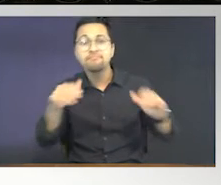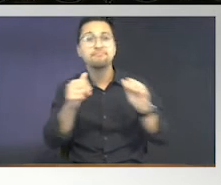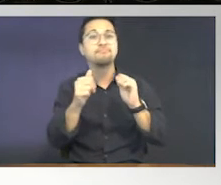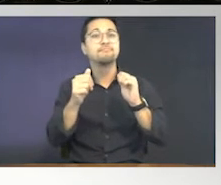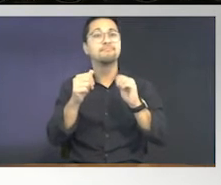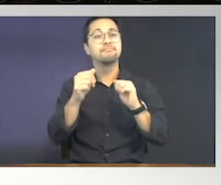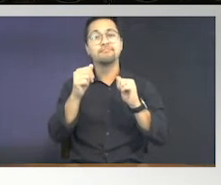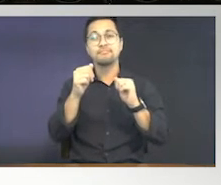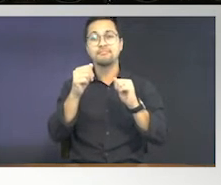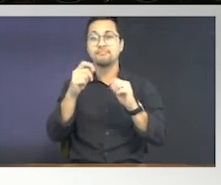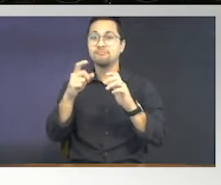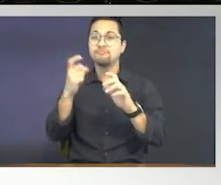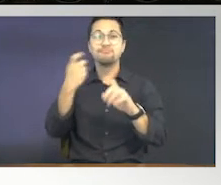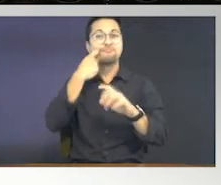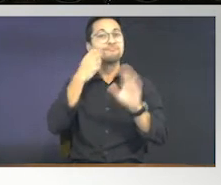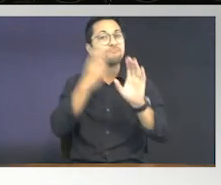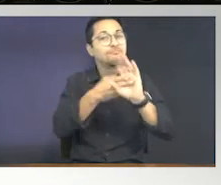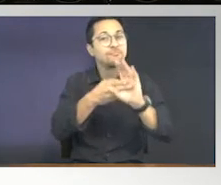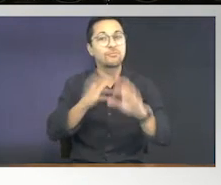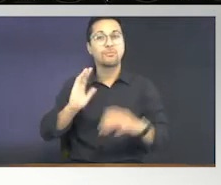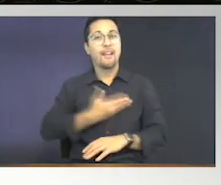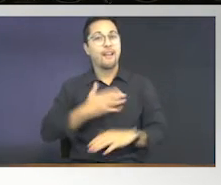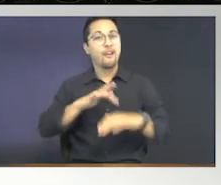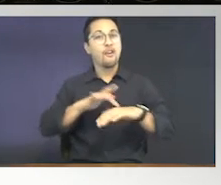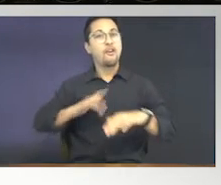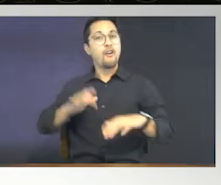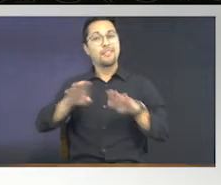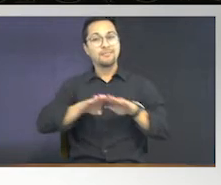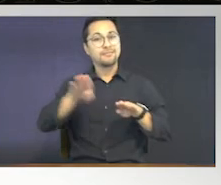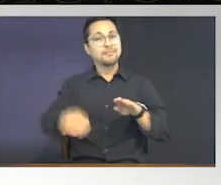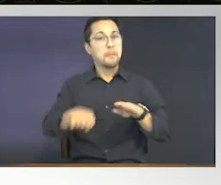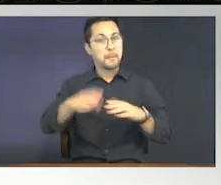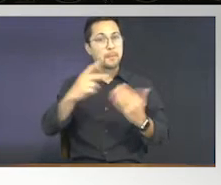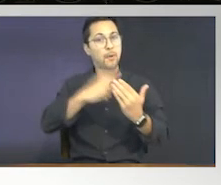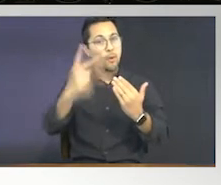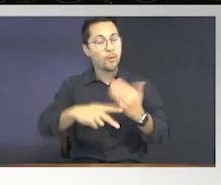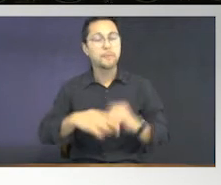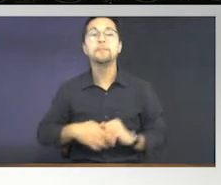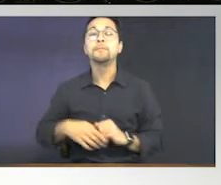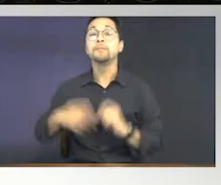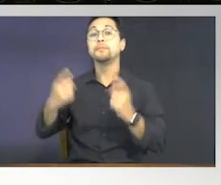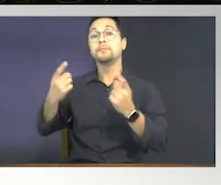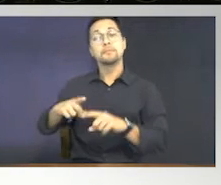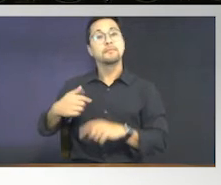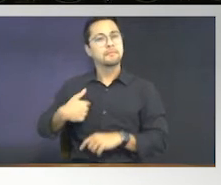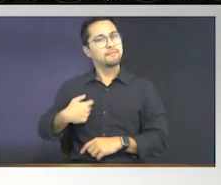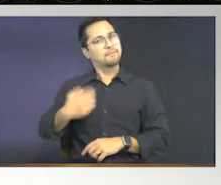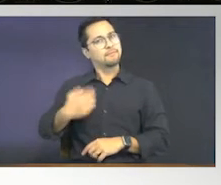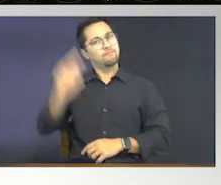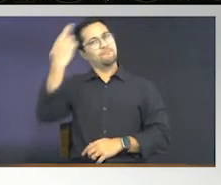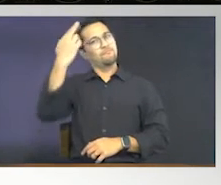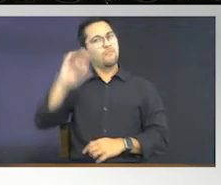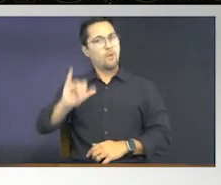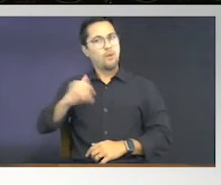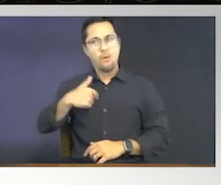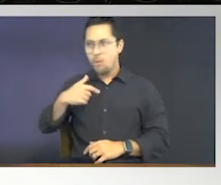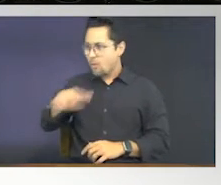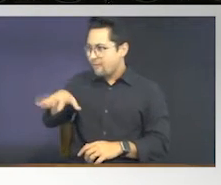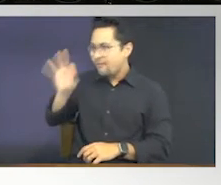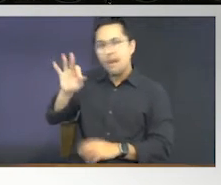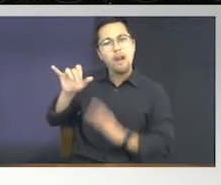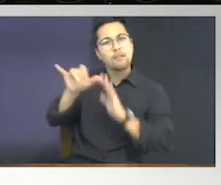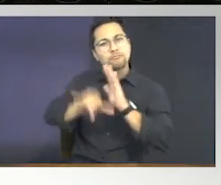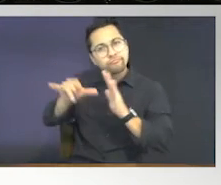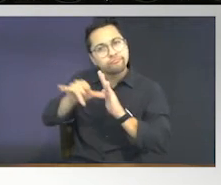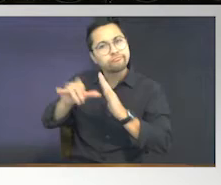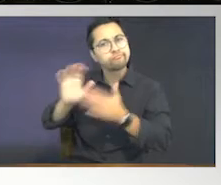Early Steps program. And most recently found a whole bunch of YouTube videos where